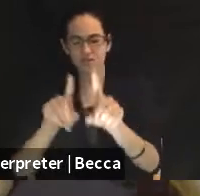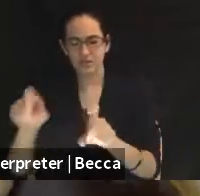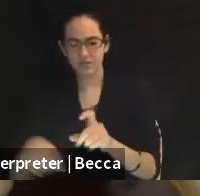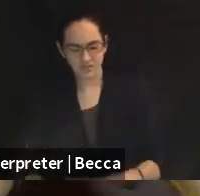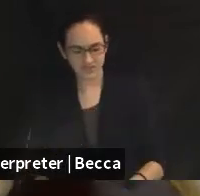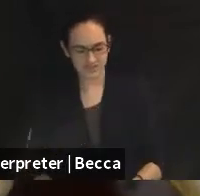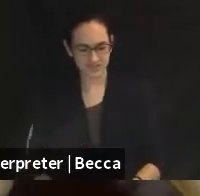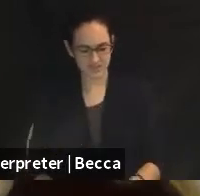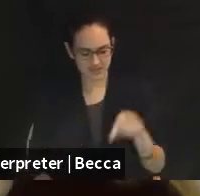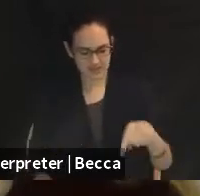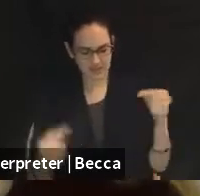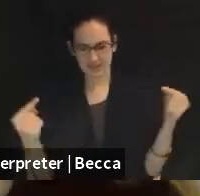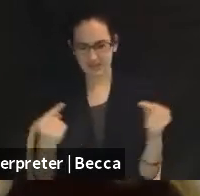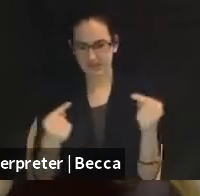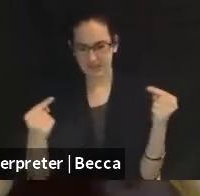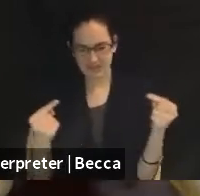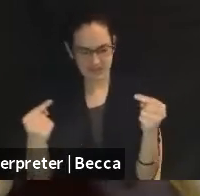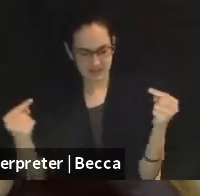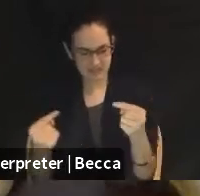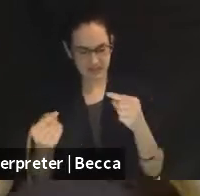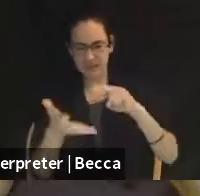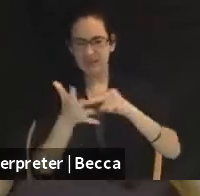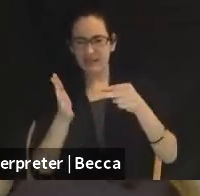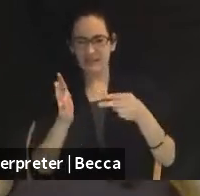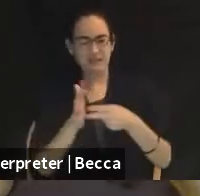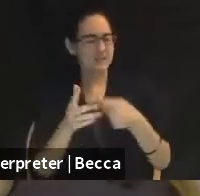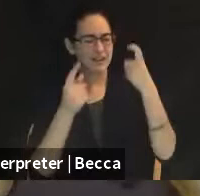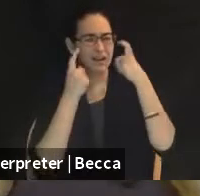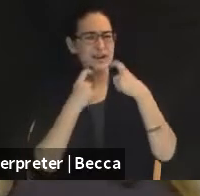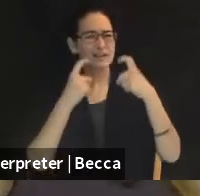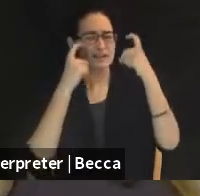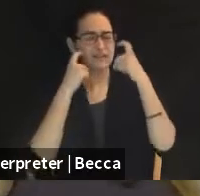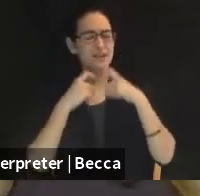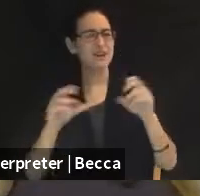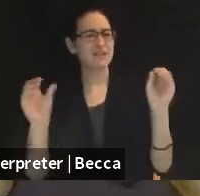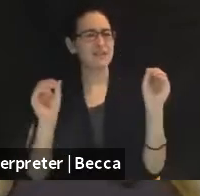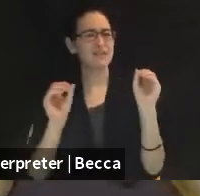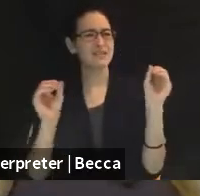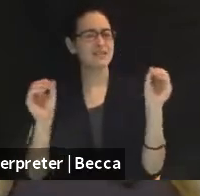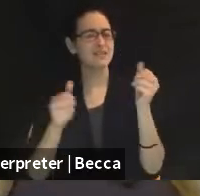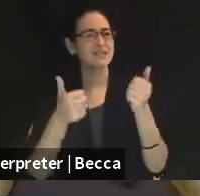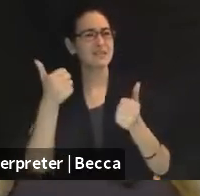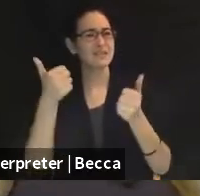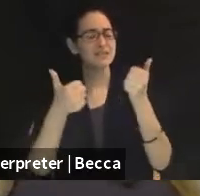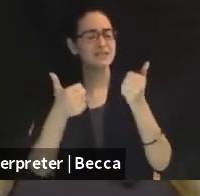Was there a purpose for this pain? Did I cry these tears in vain?